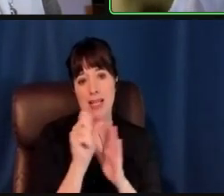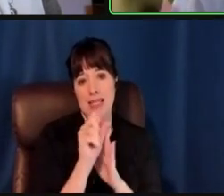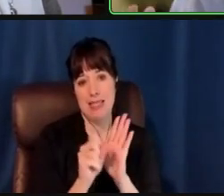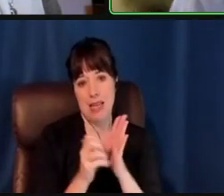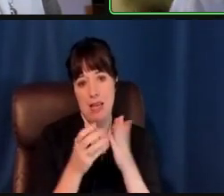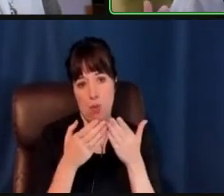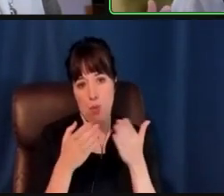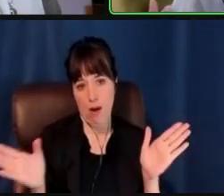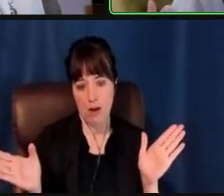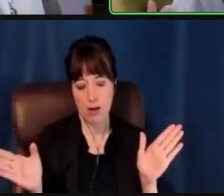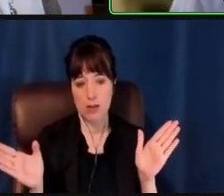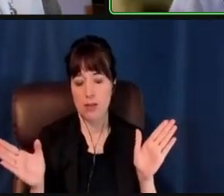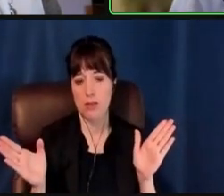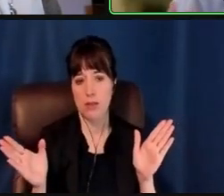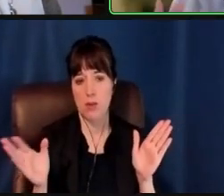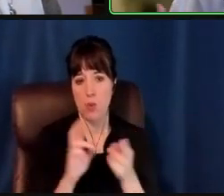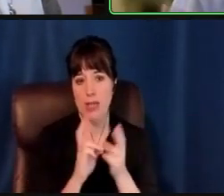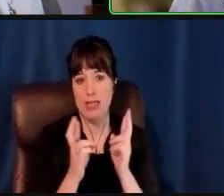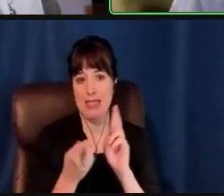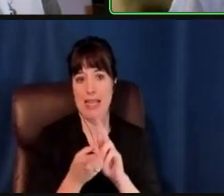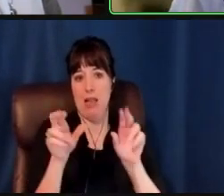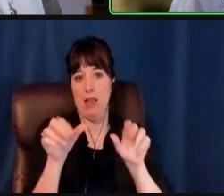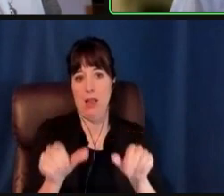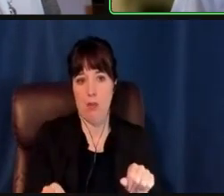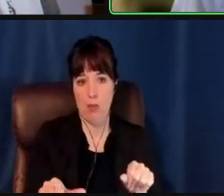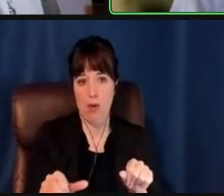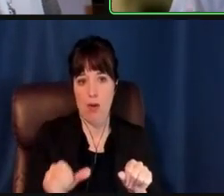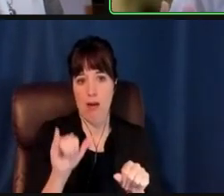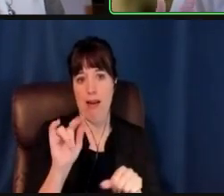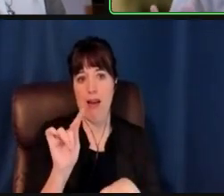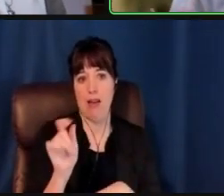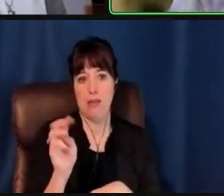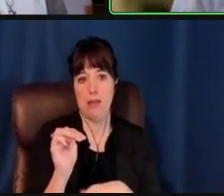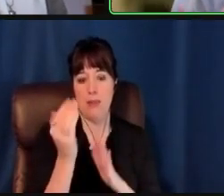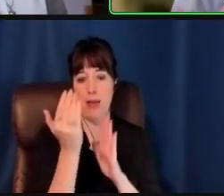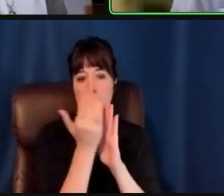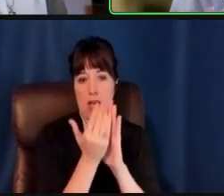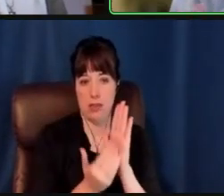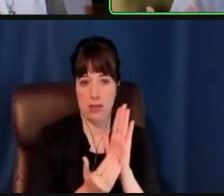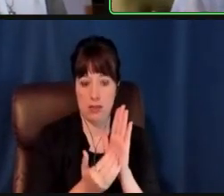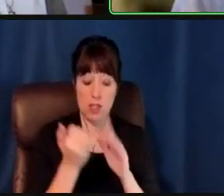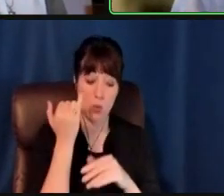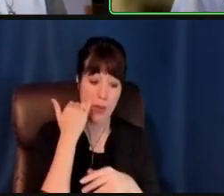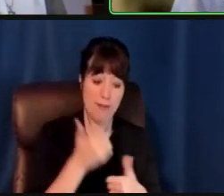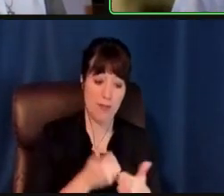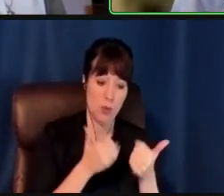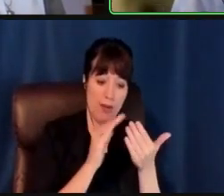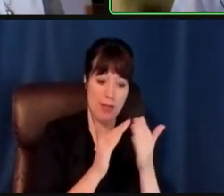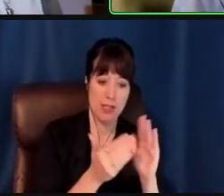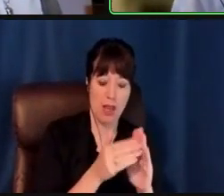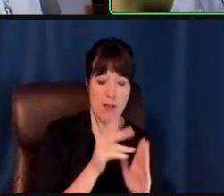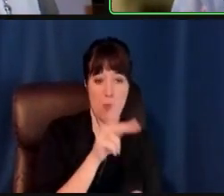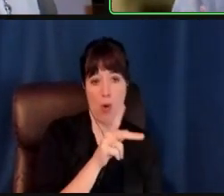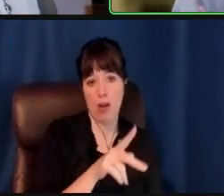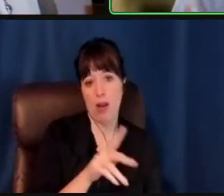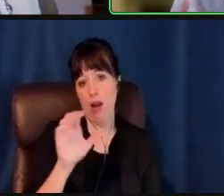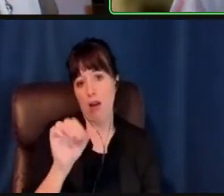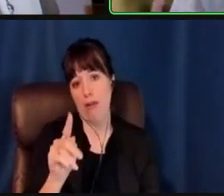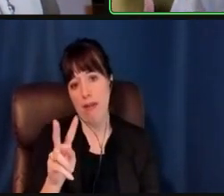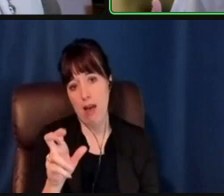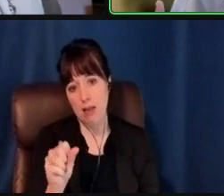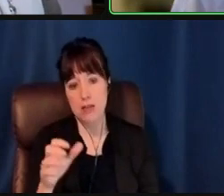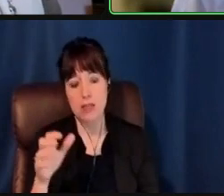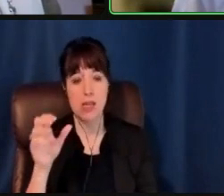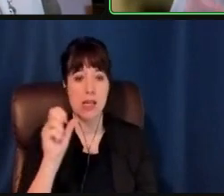statewide recyclable item list. So whether you live in the city of Portland, the city of Corvallis, Salem,